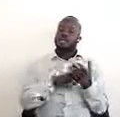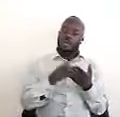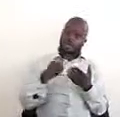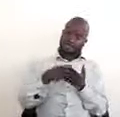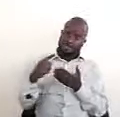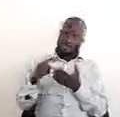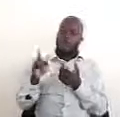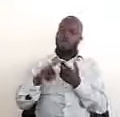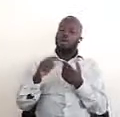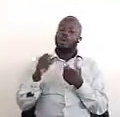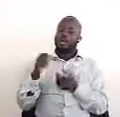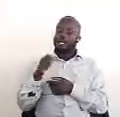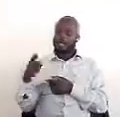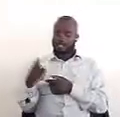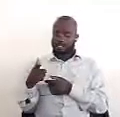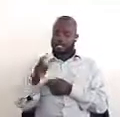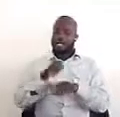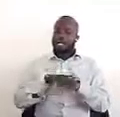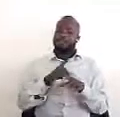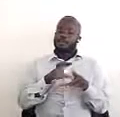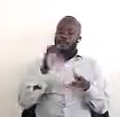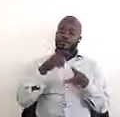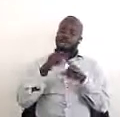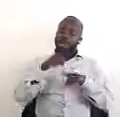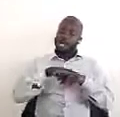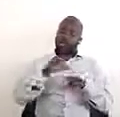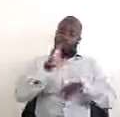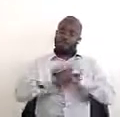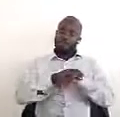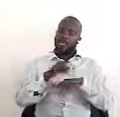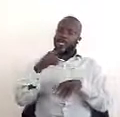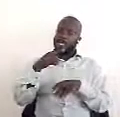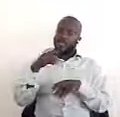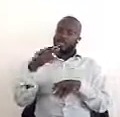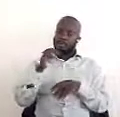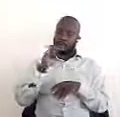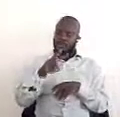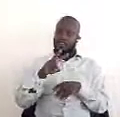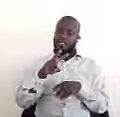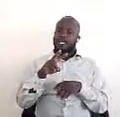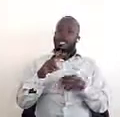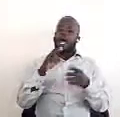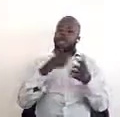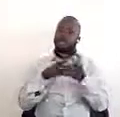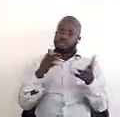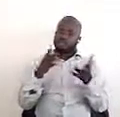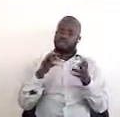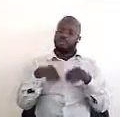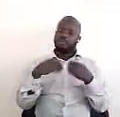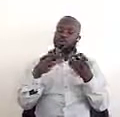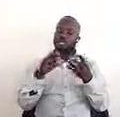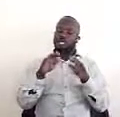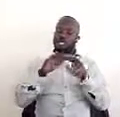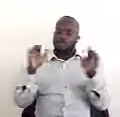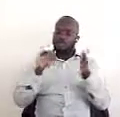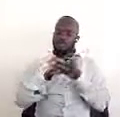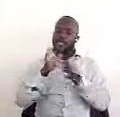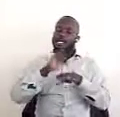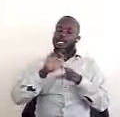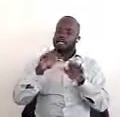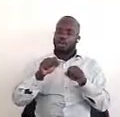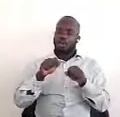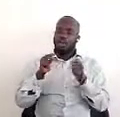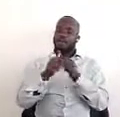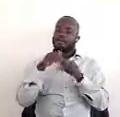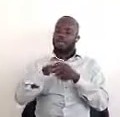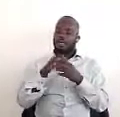to months, is the time it takes from the first point of infection for enough HIV antibodies to be produced at levels that are